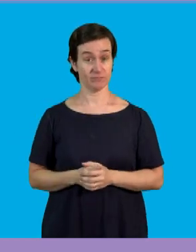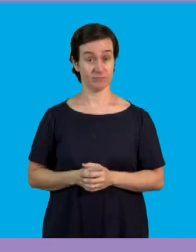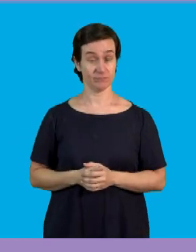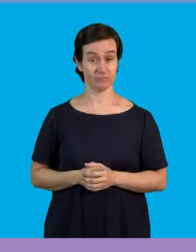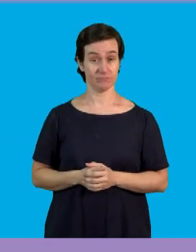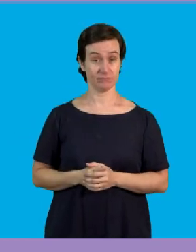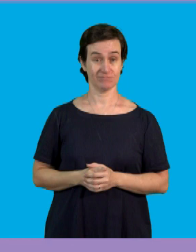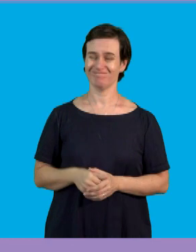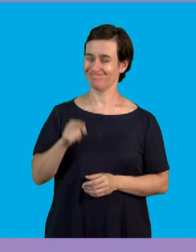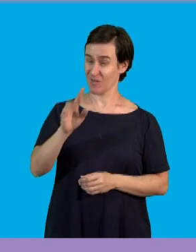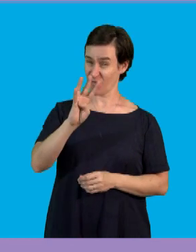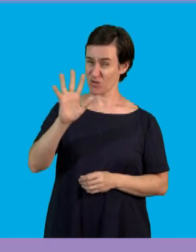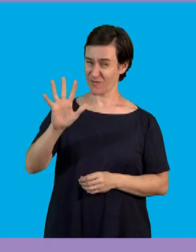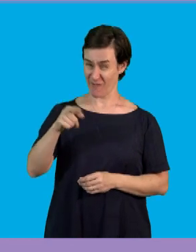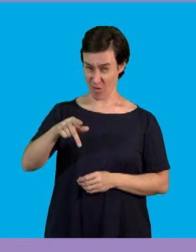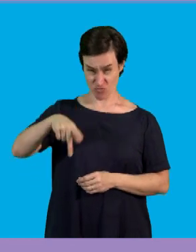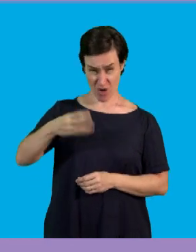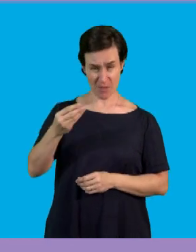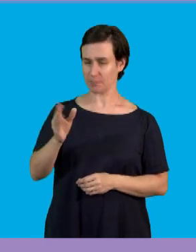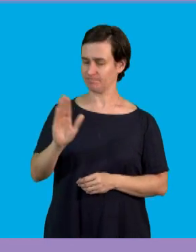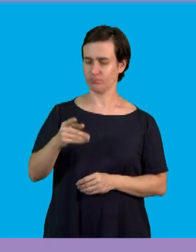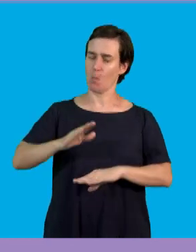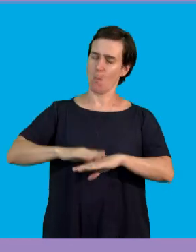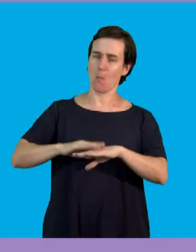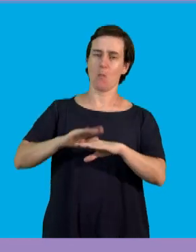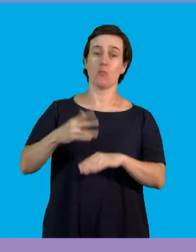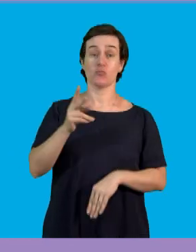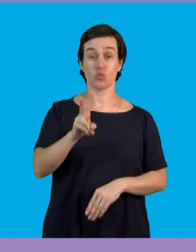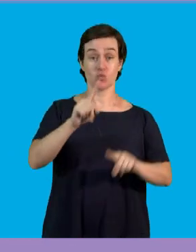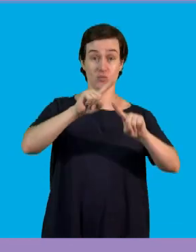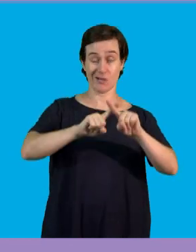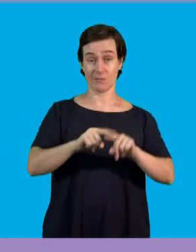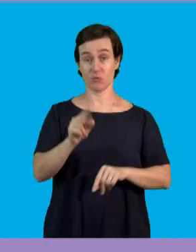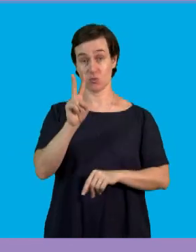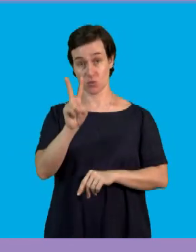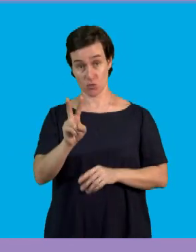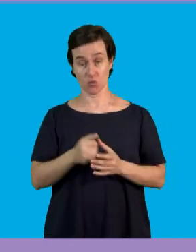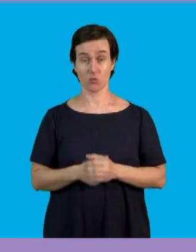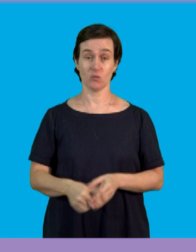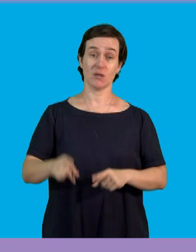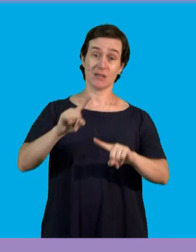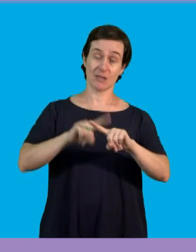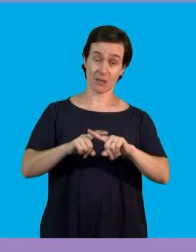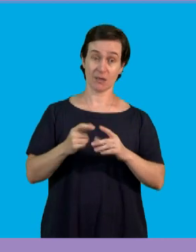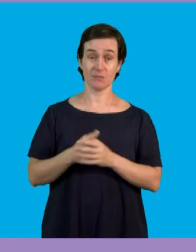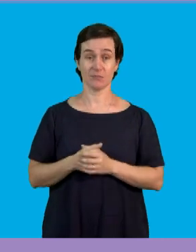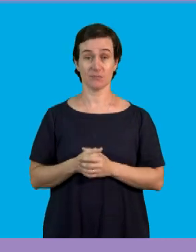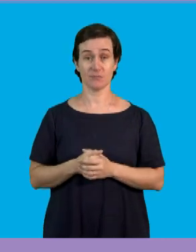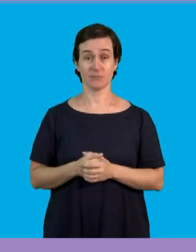45. We are going to break it down even further, and we are going to say 2 multiplied by